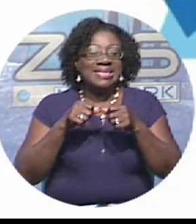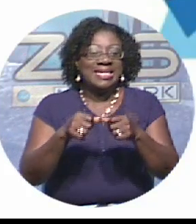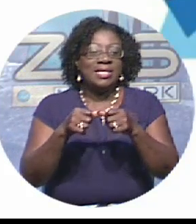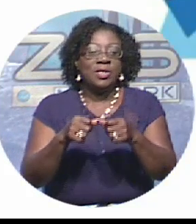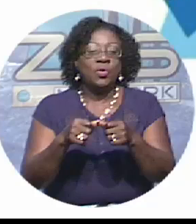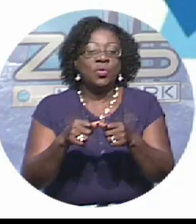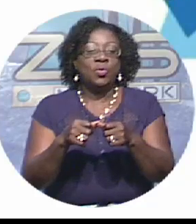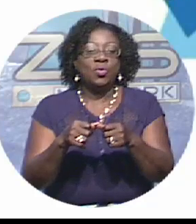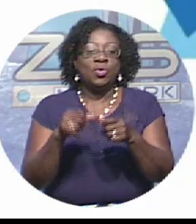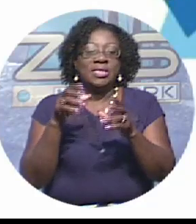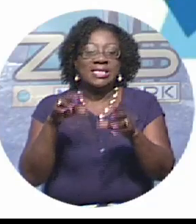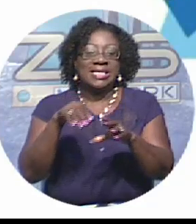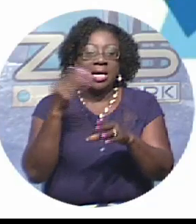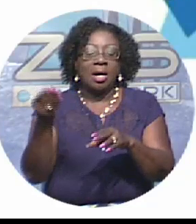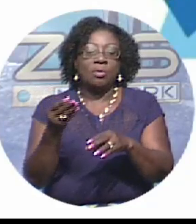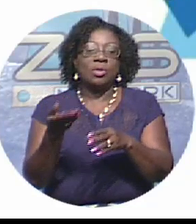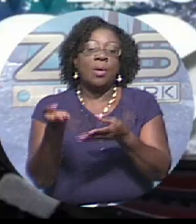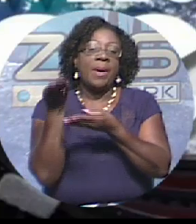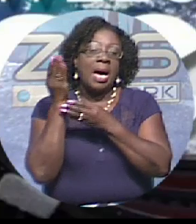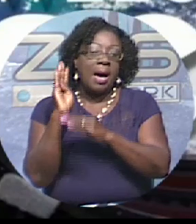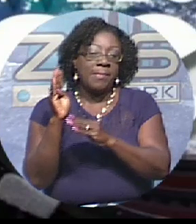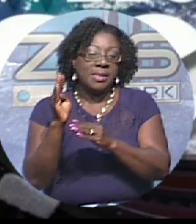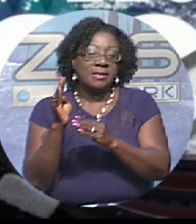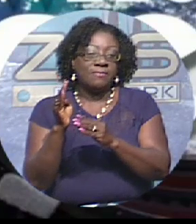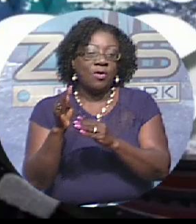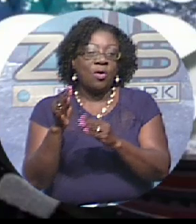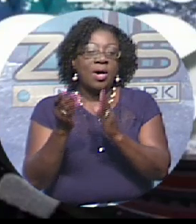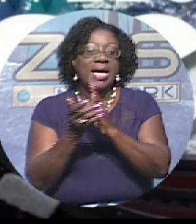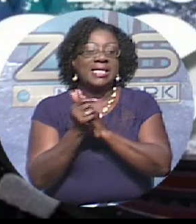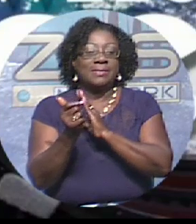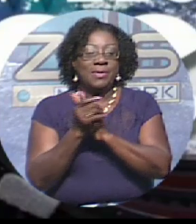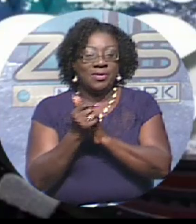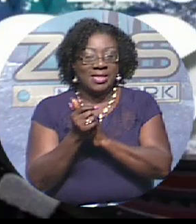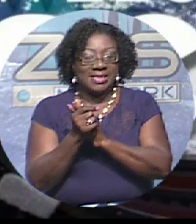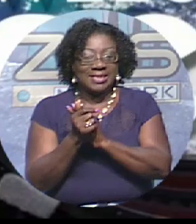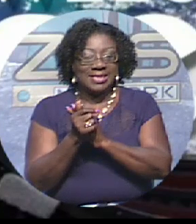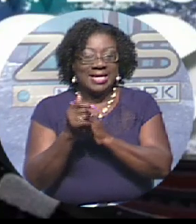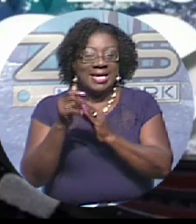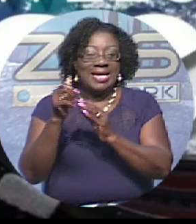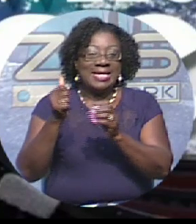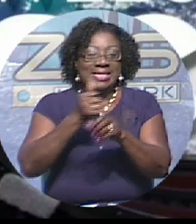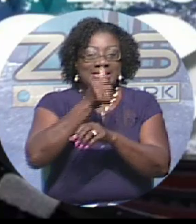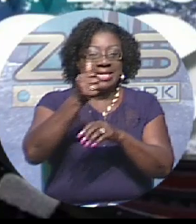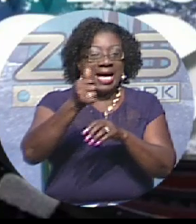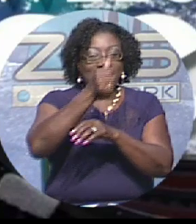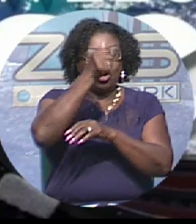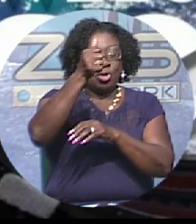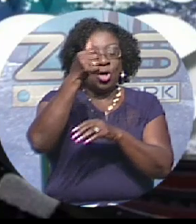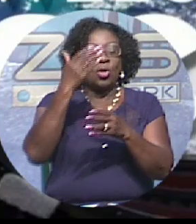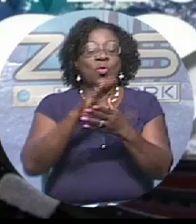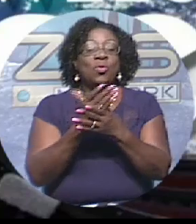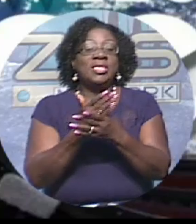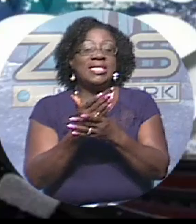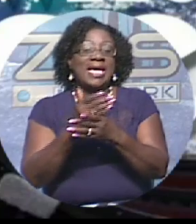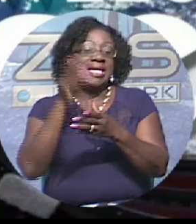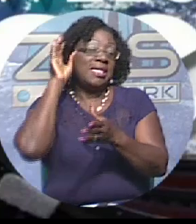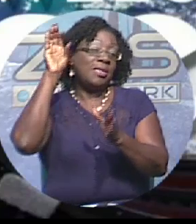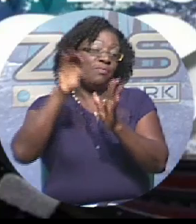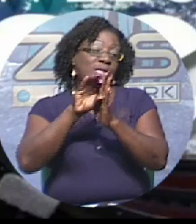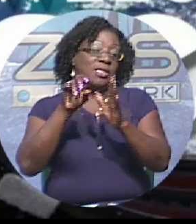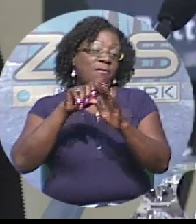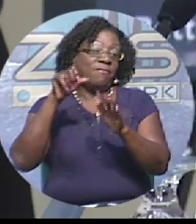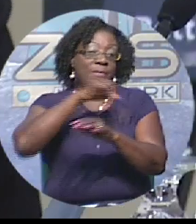seek out the Bahamas experience. Not the least of which is astronaut Scott Kelly, who shared a tweet from space with